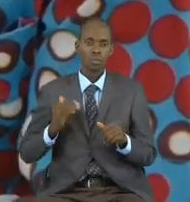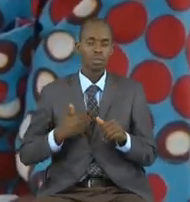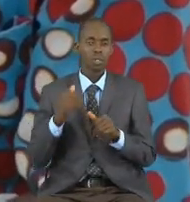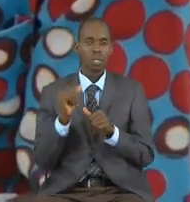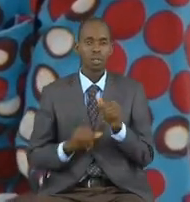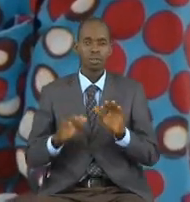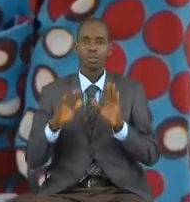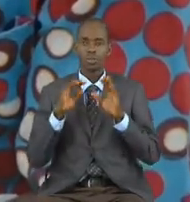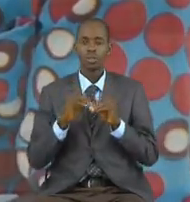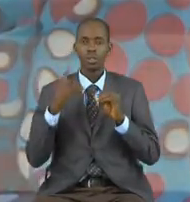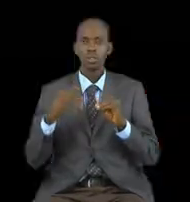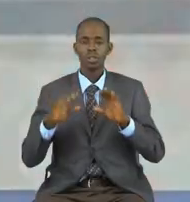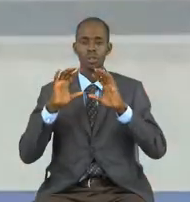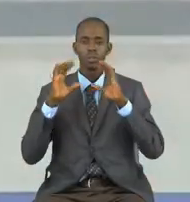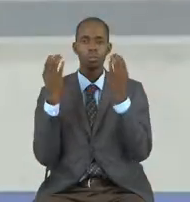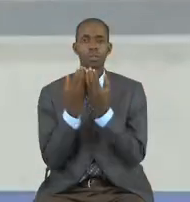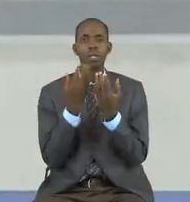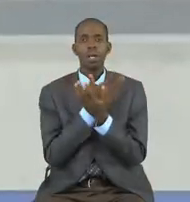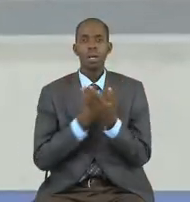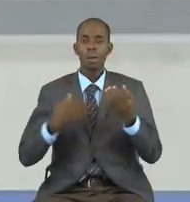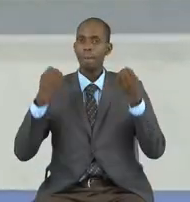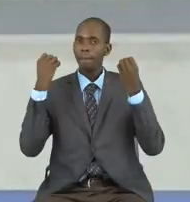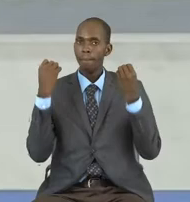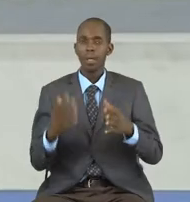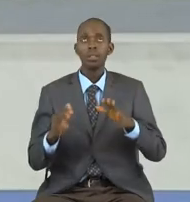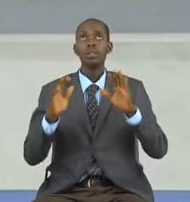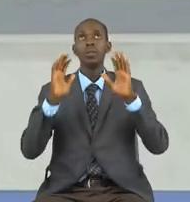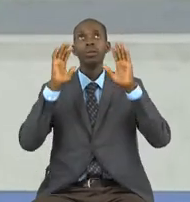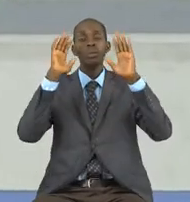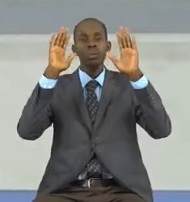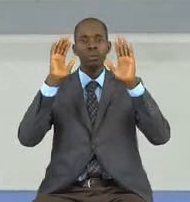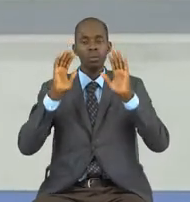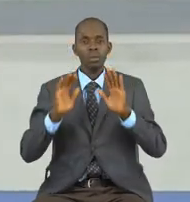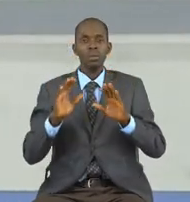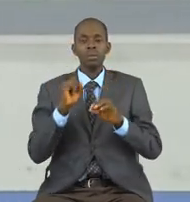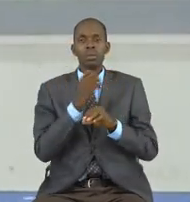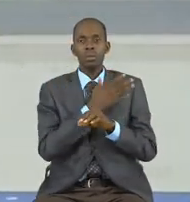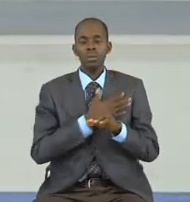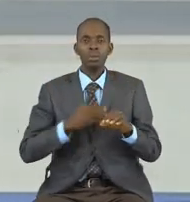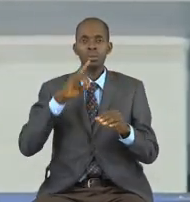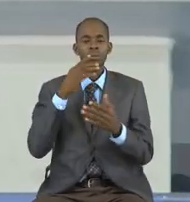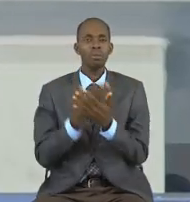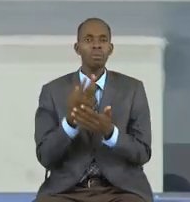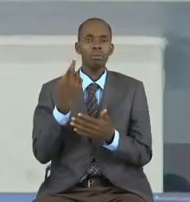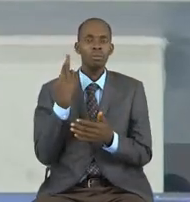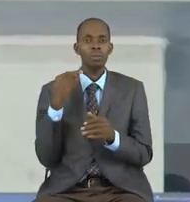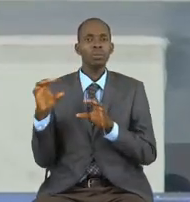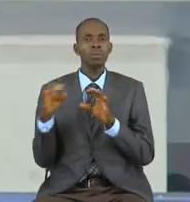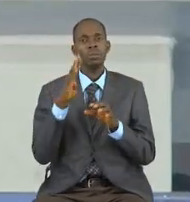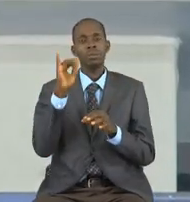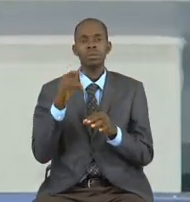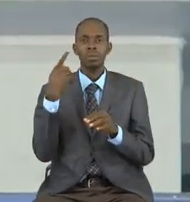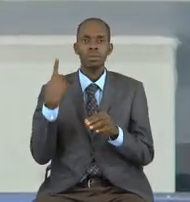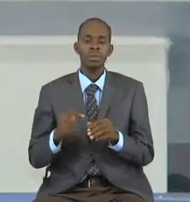And many wonders and signs were done by the apostles. That's what happens when the Holy Ghost